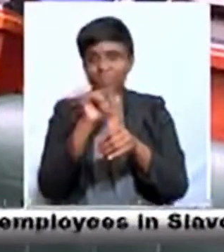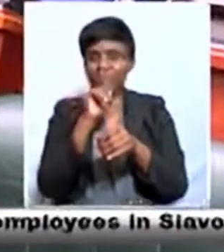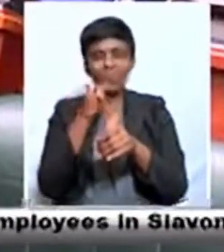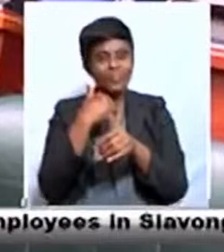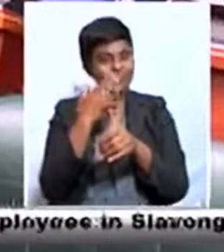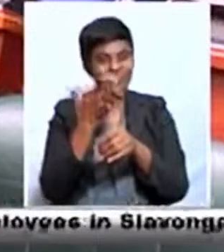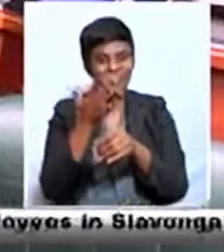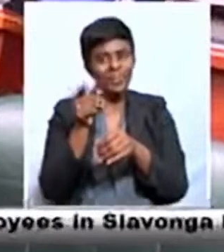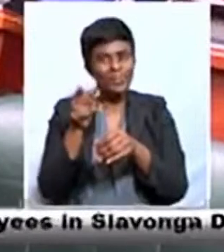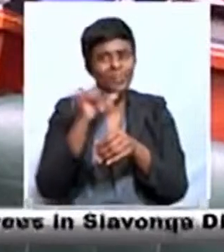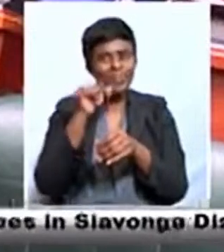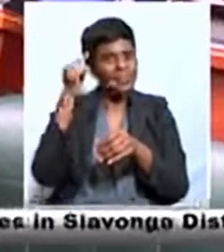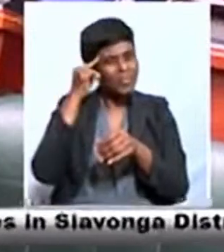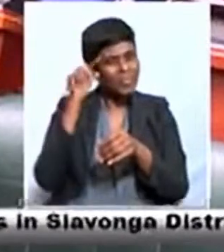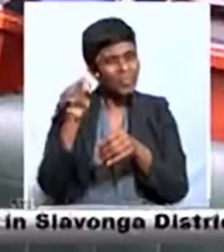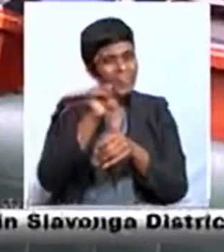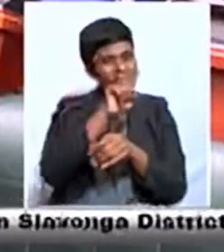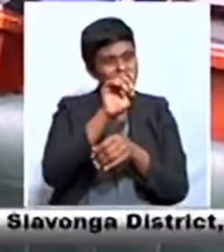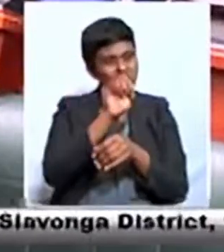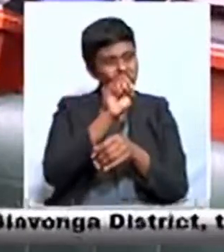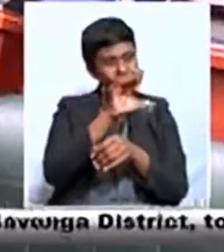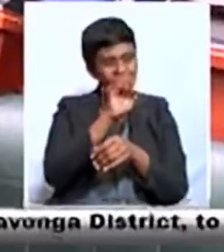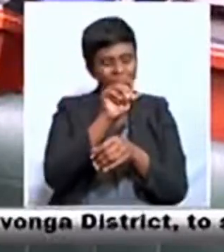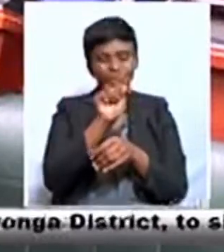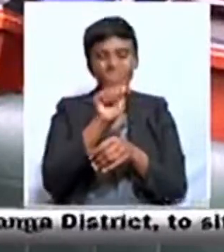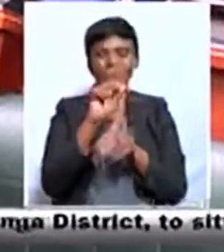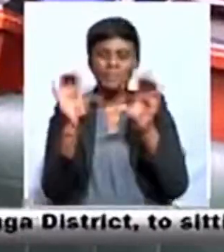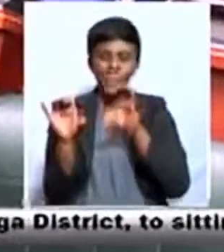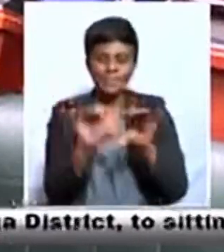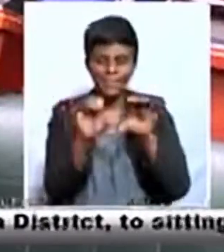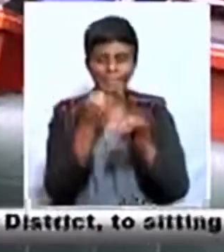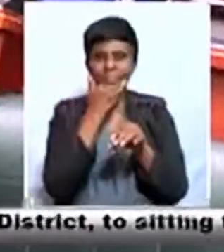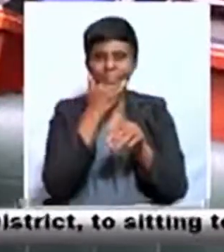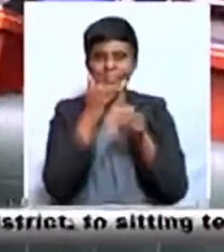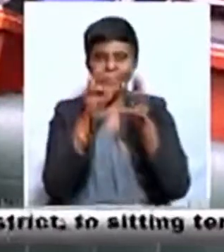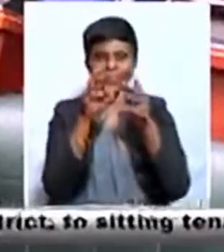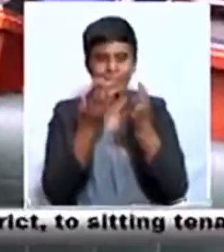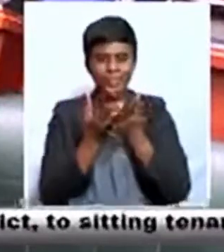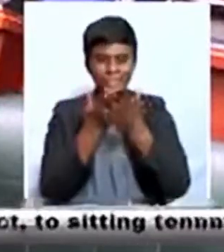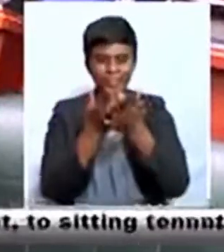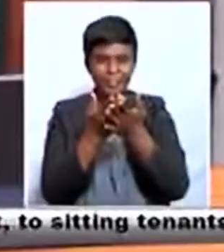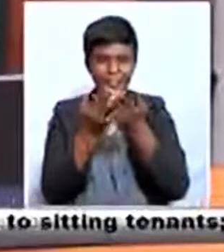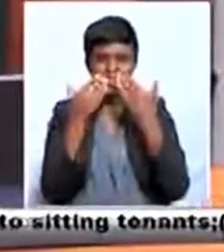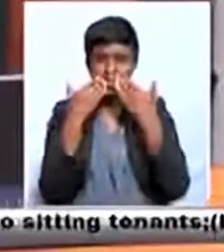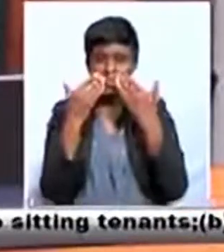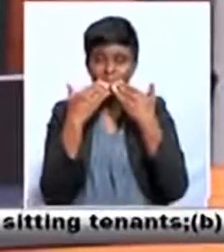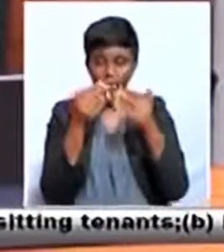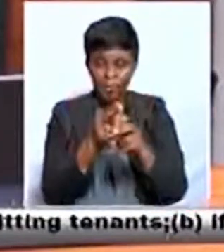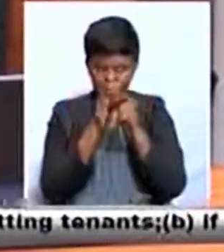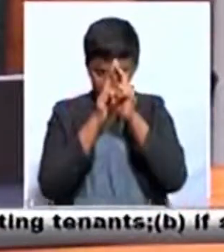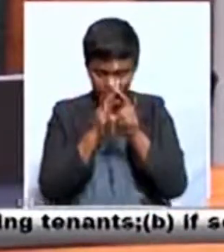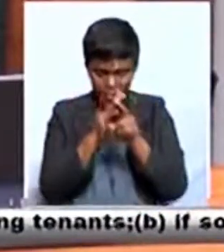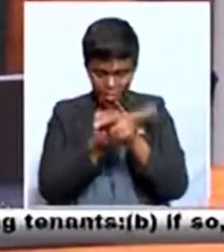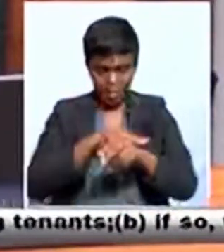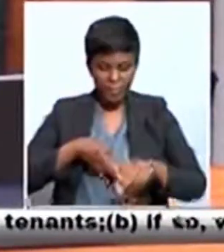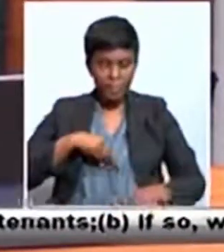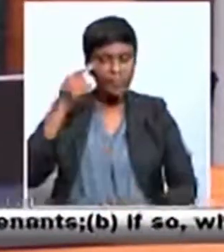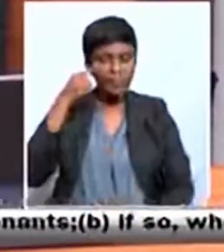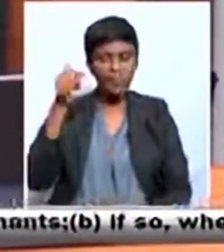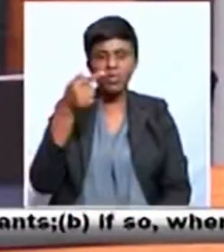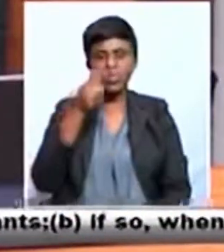the ZESCO is in a position to do illegal activities in this country. Thank you. The Honorable Member for